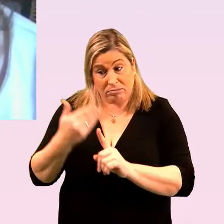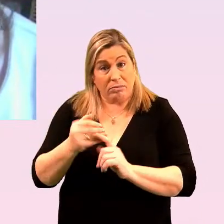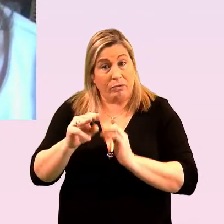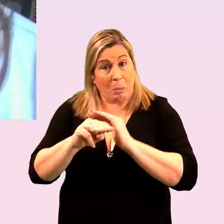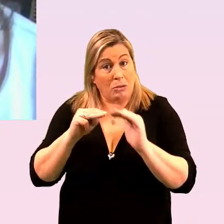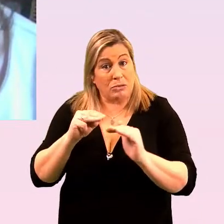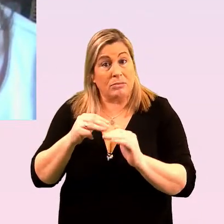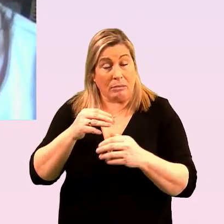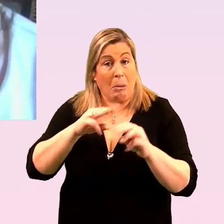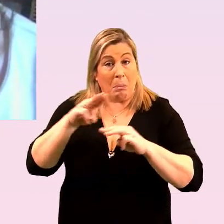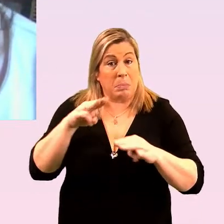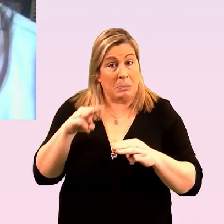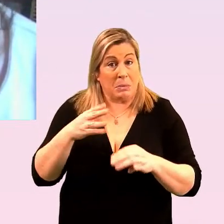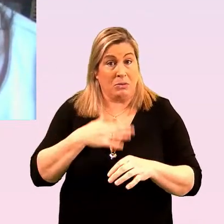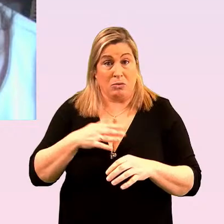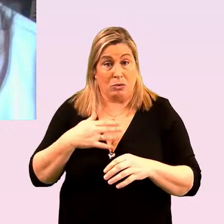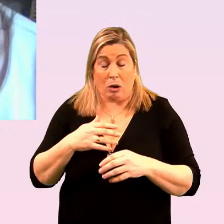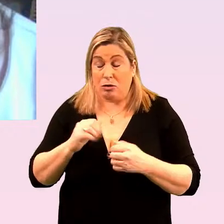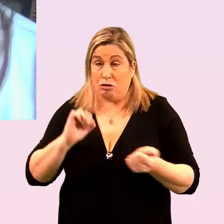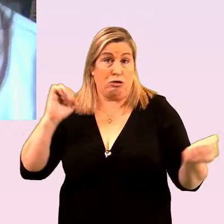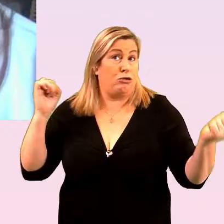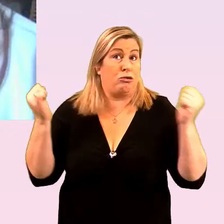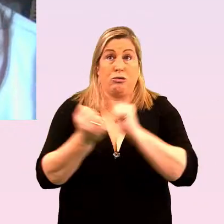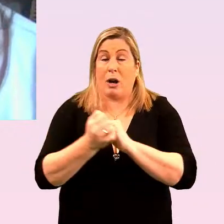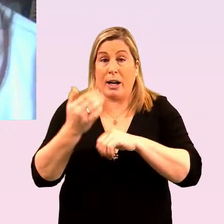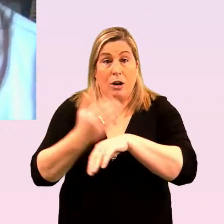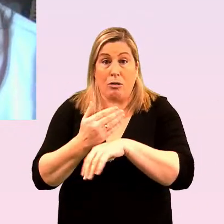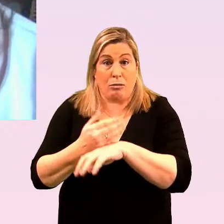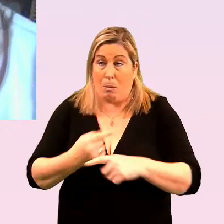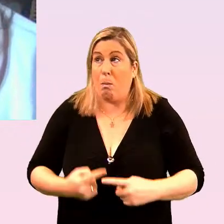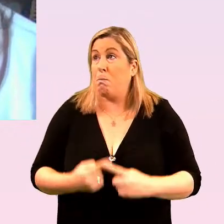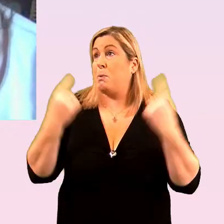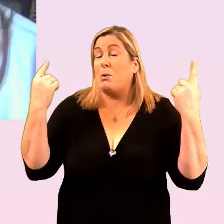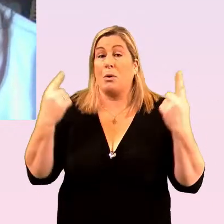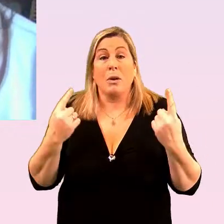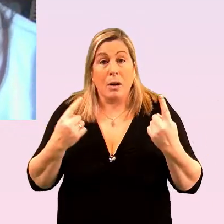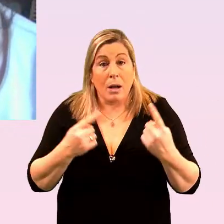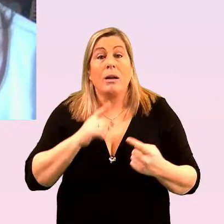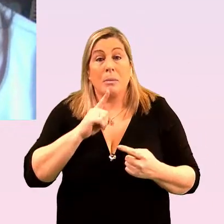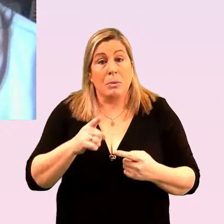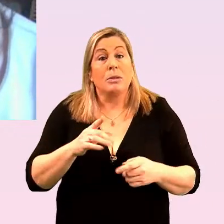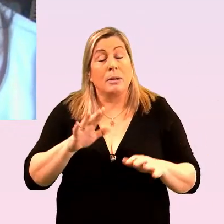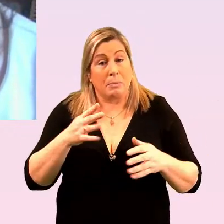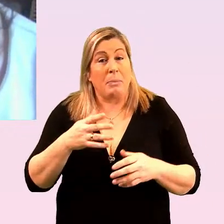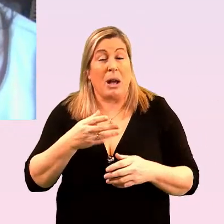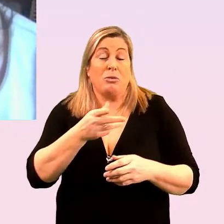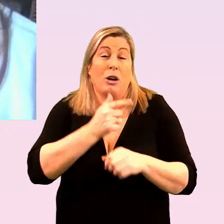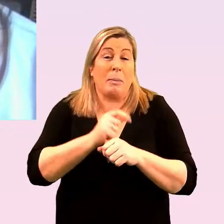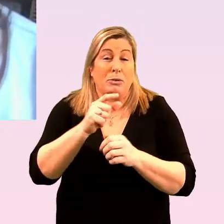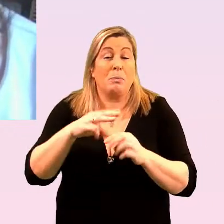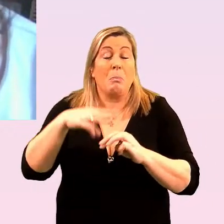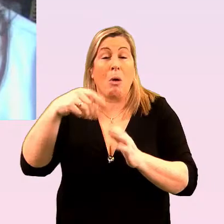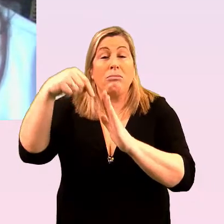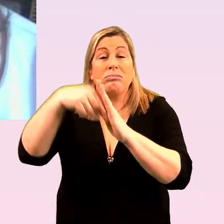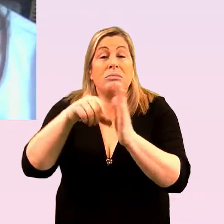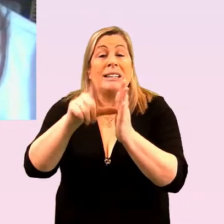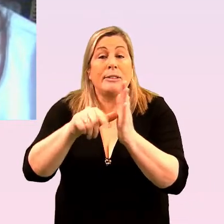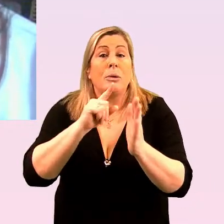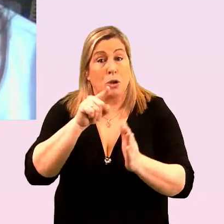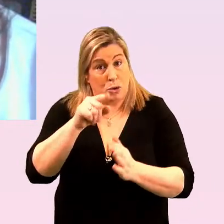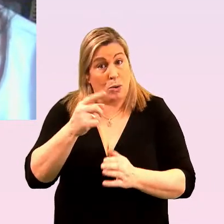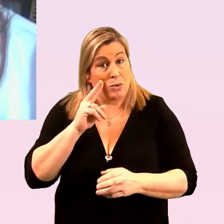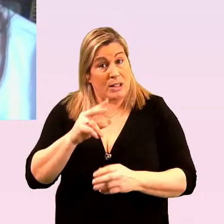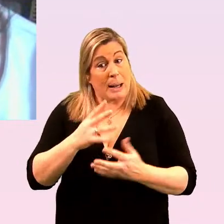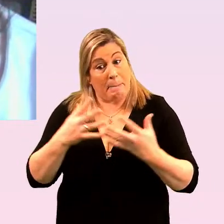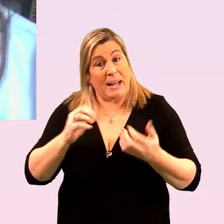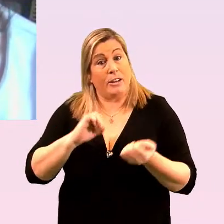where people have just completely shifted, changed career? It's something that I do want to touch on it with you a little bit, with both of you a little bit later on. But have you seen a massive shift change